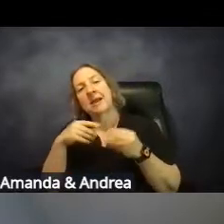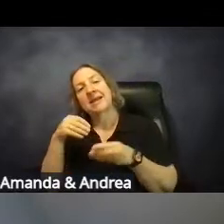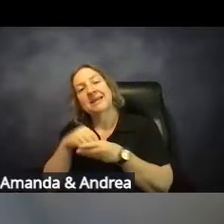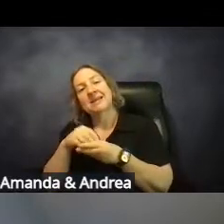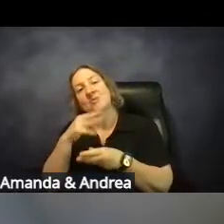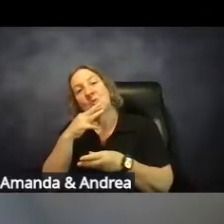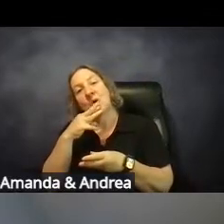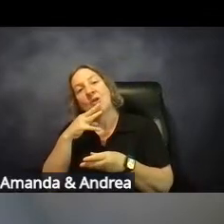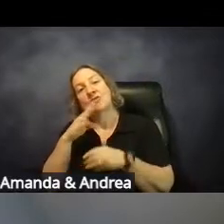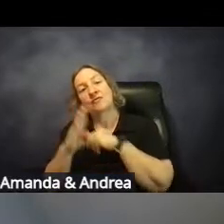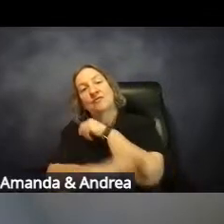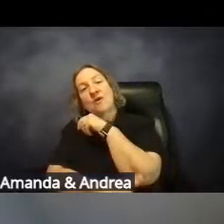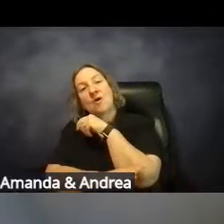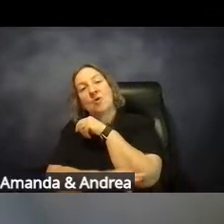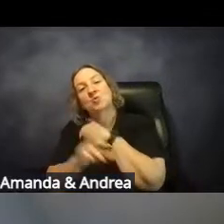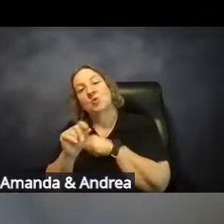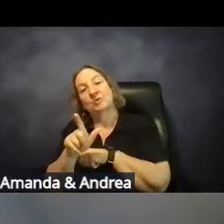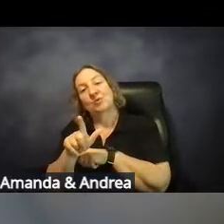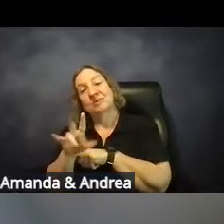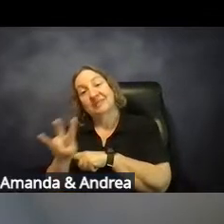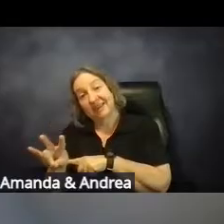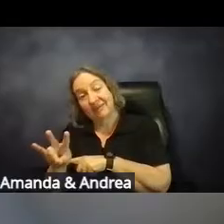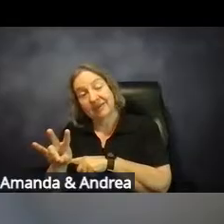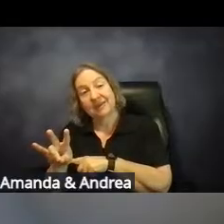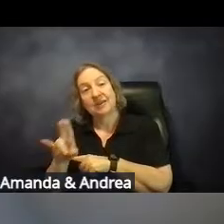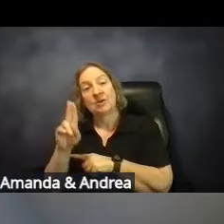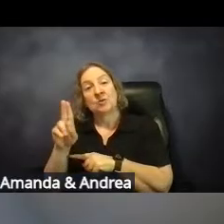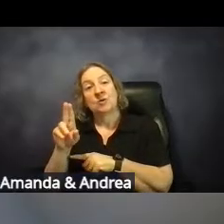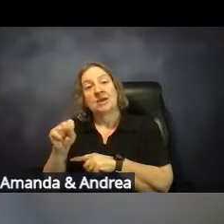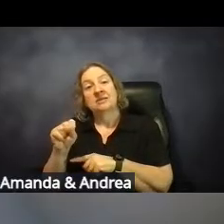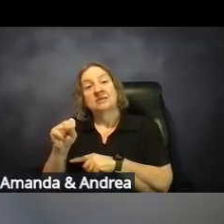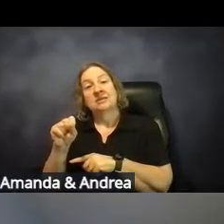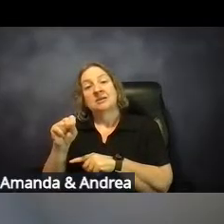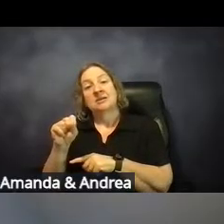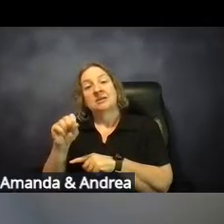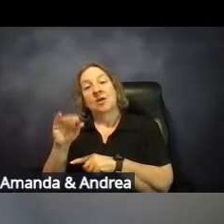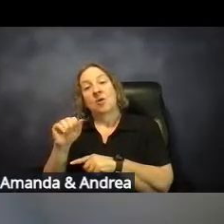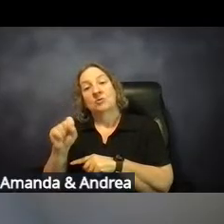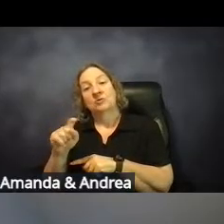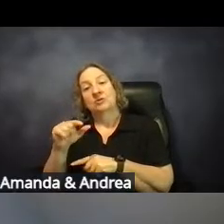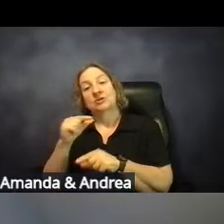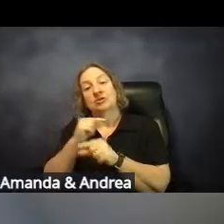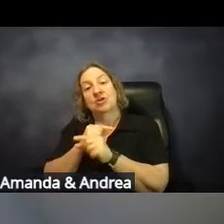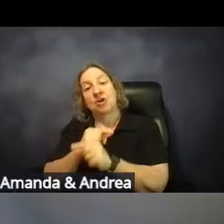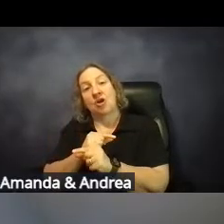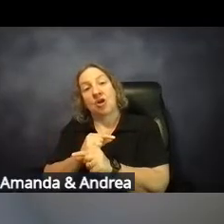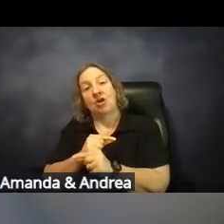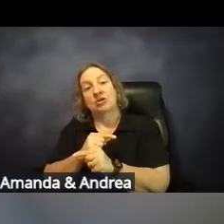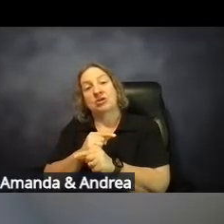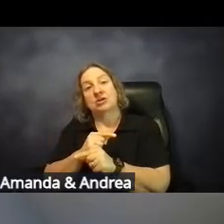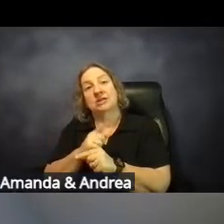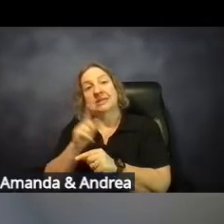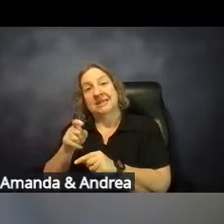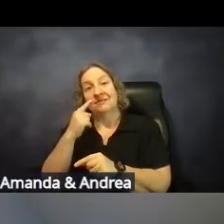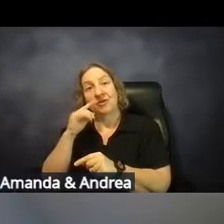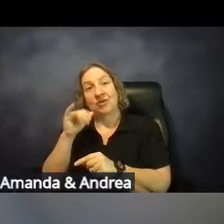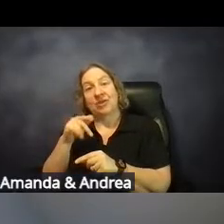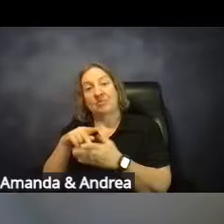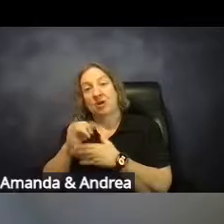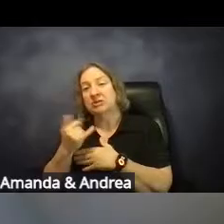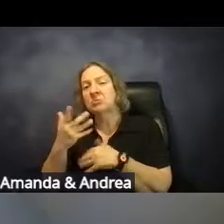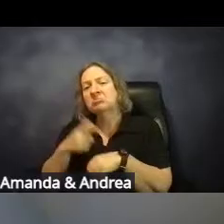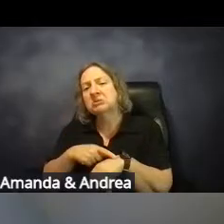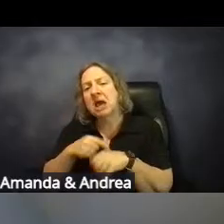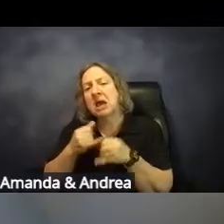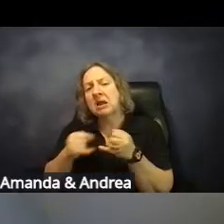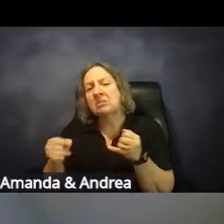of 2027. The U.S. Coast Guard permit that is needed for the project, do you know sort of what the timeline is for